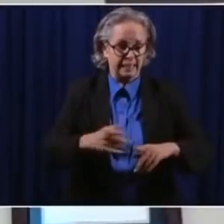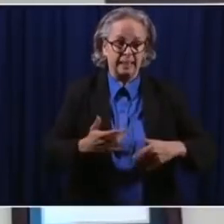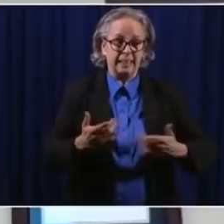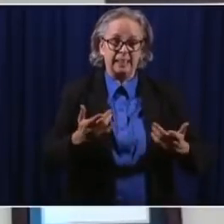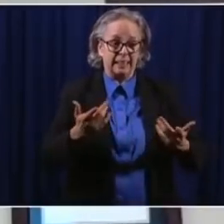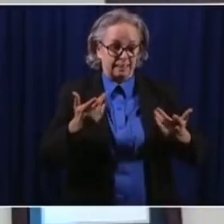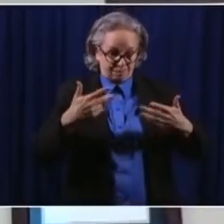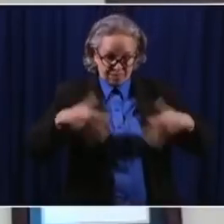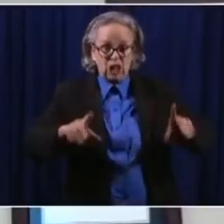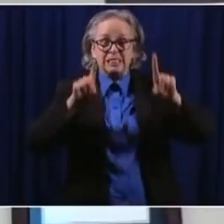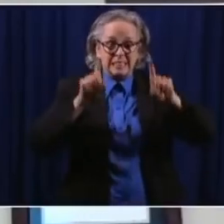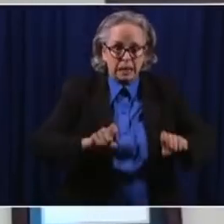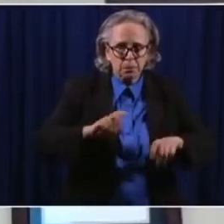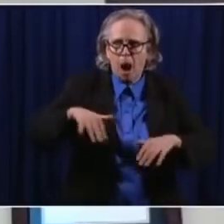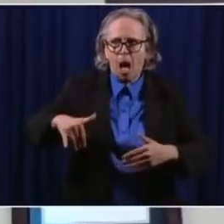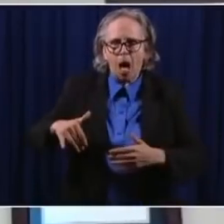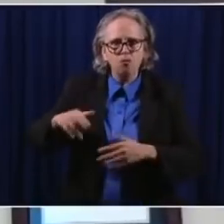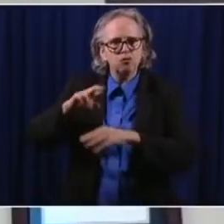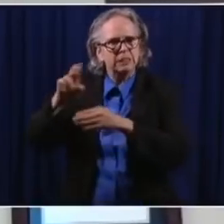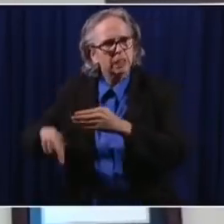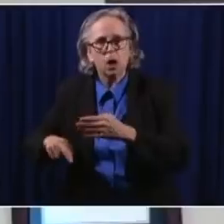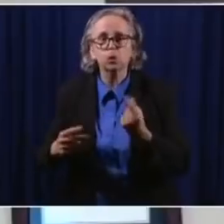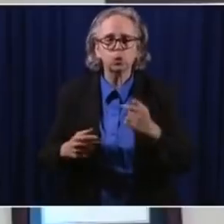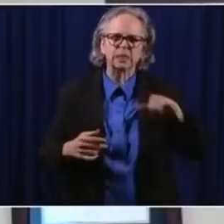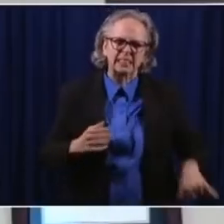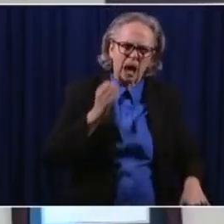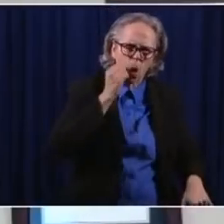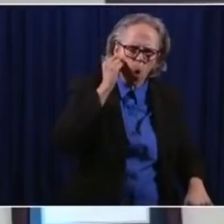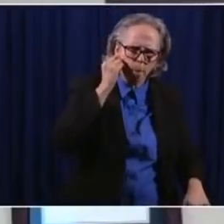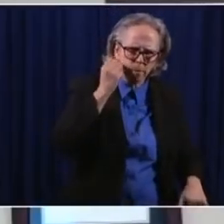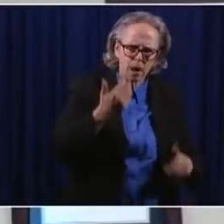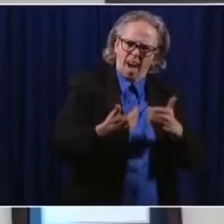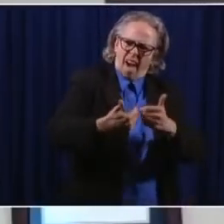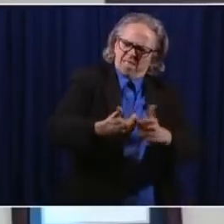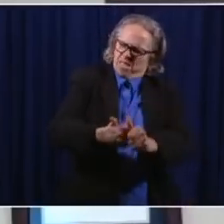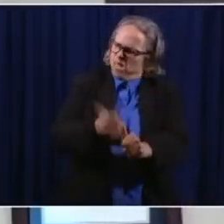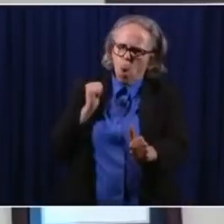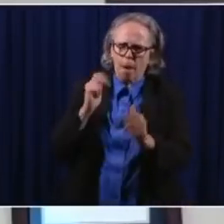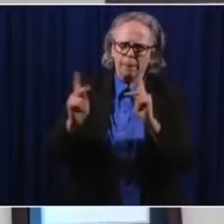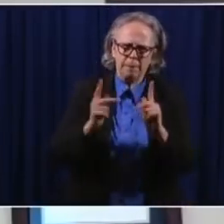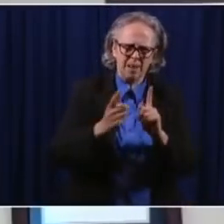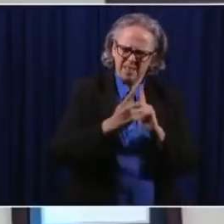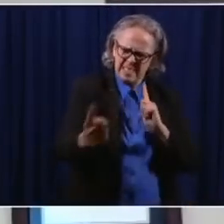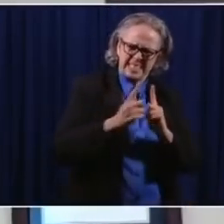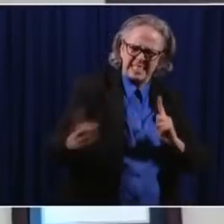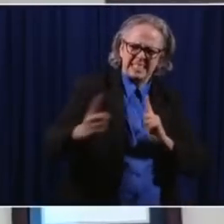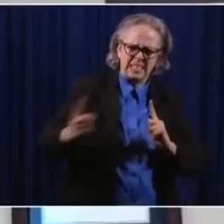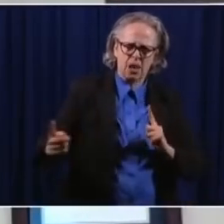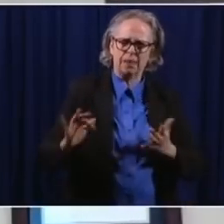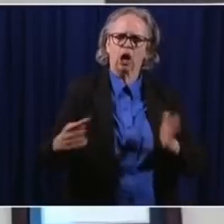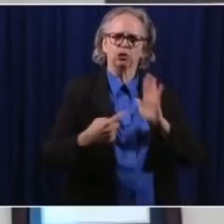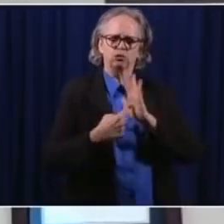at home and staying away from other people is you being a good